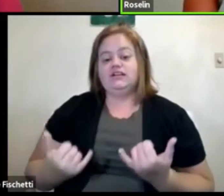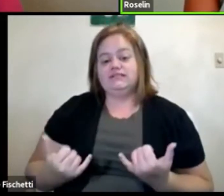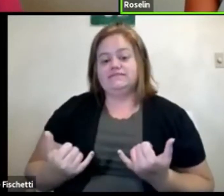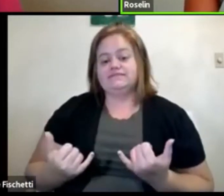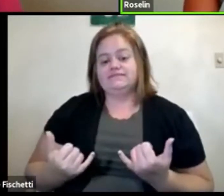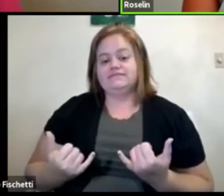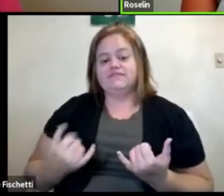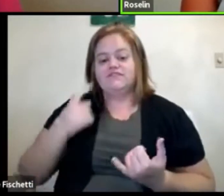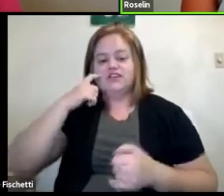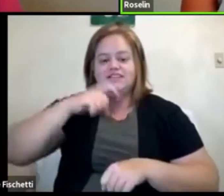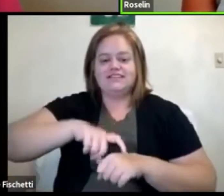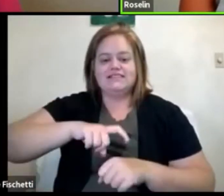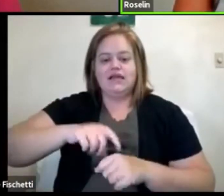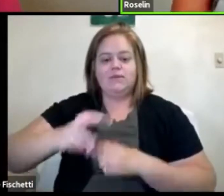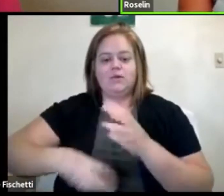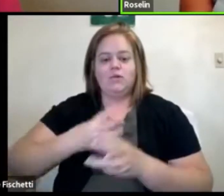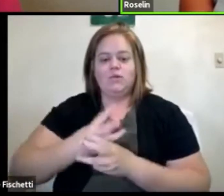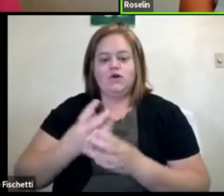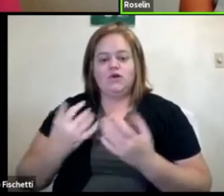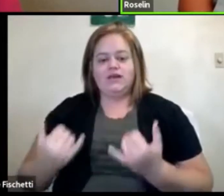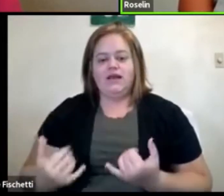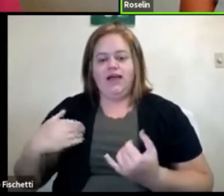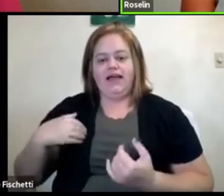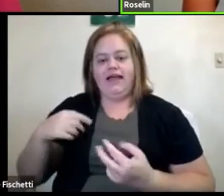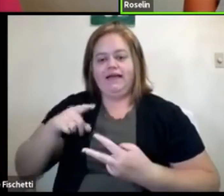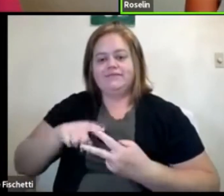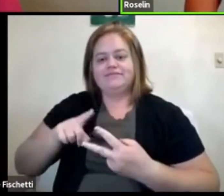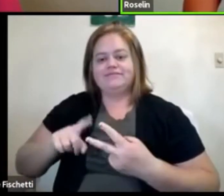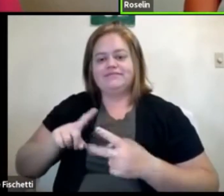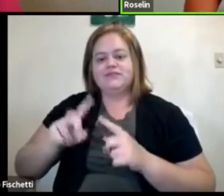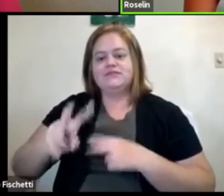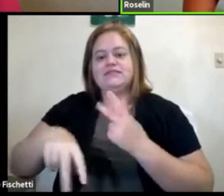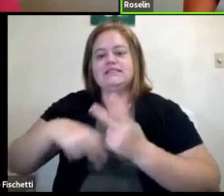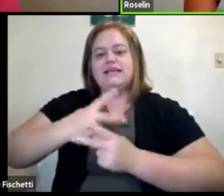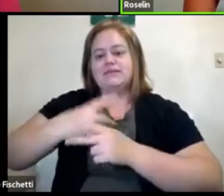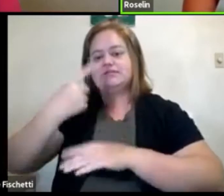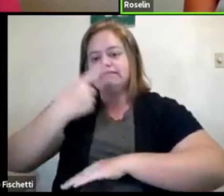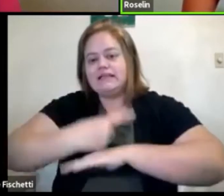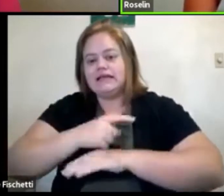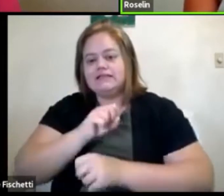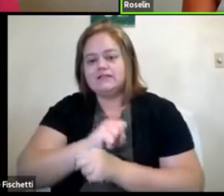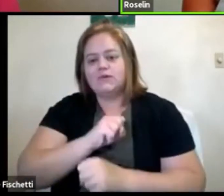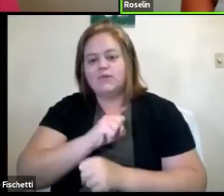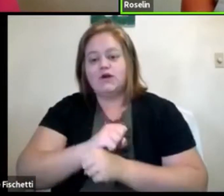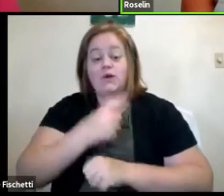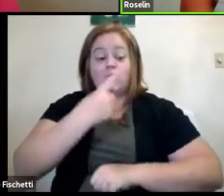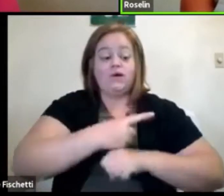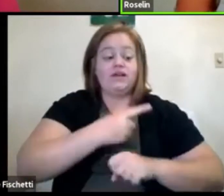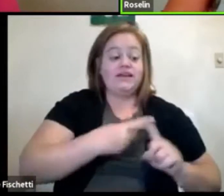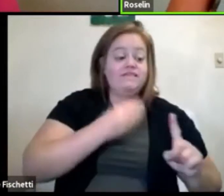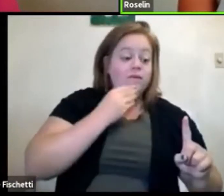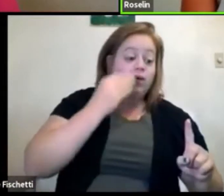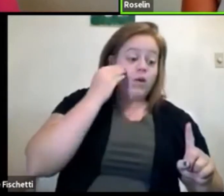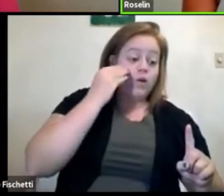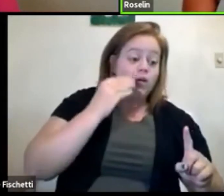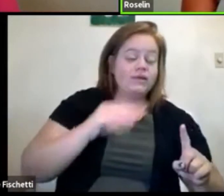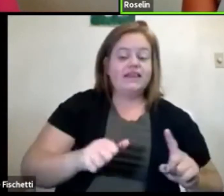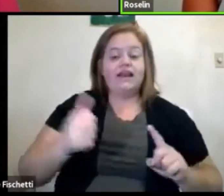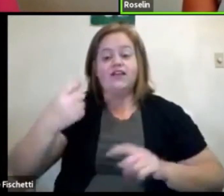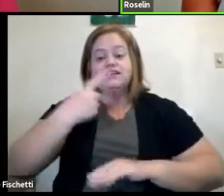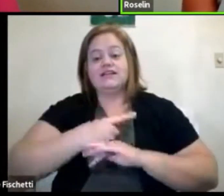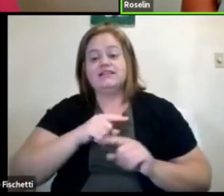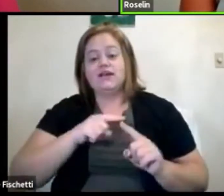times that we're living, I have like two different types of days because I'm working one day from home and the other one I go into the lab